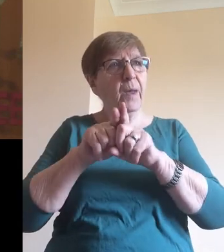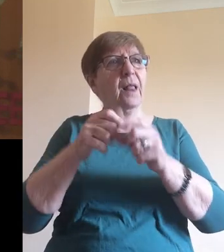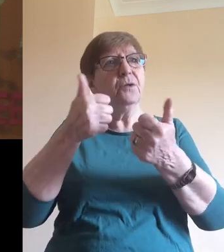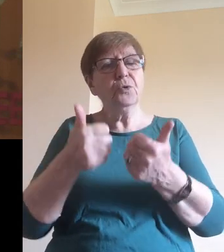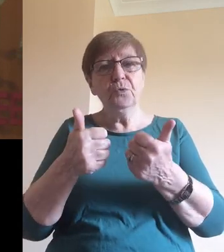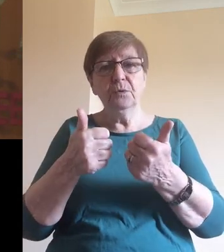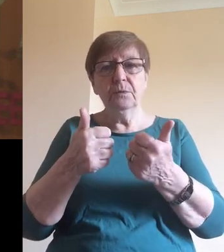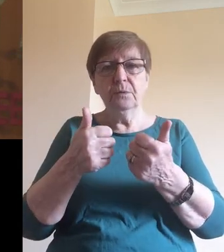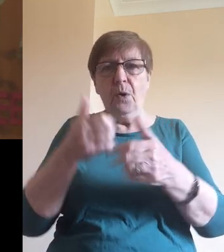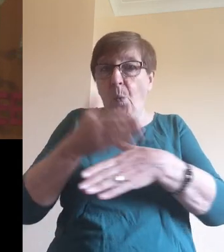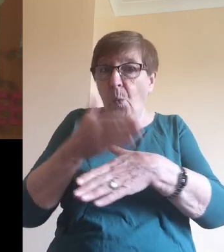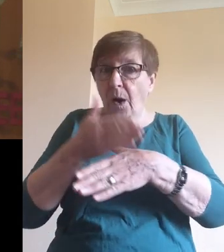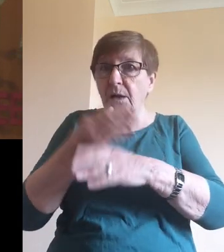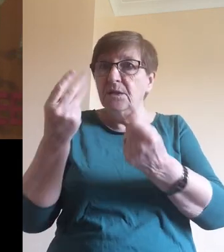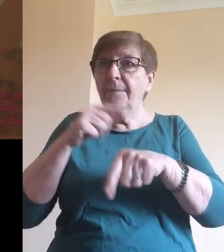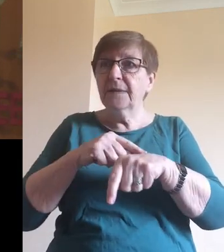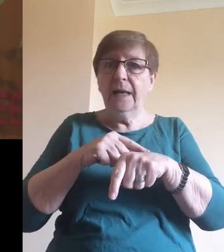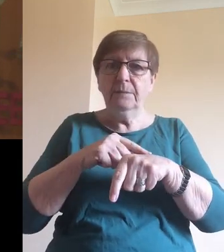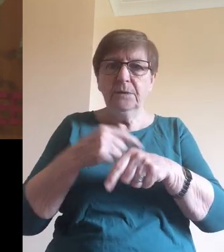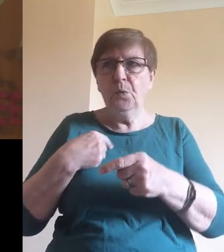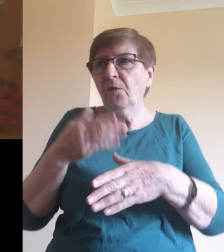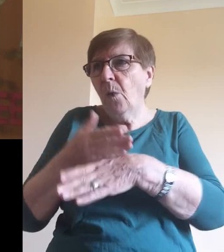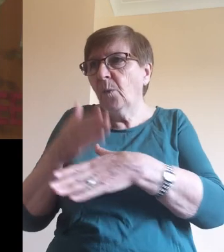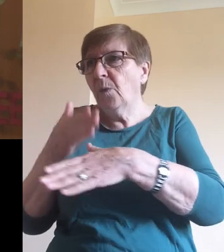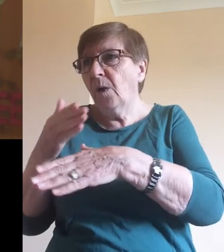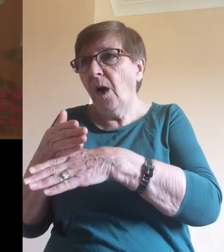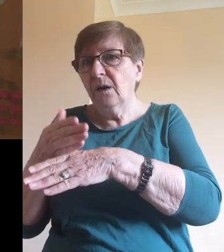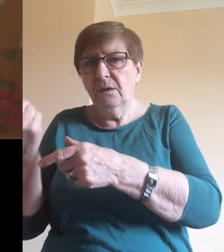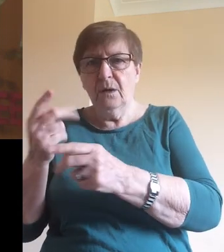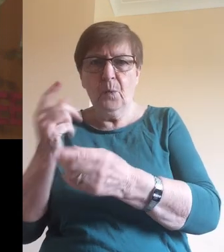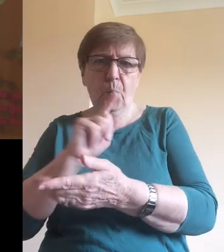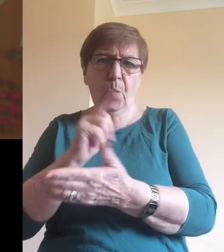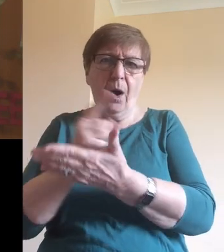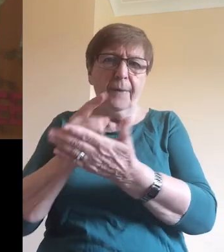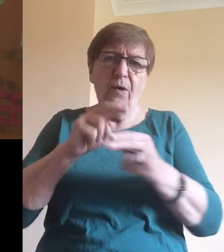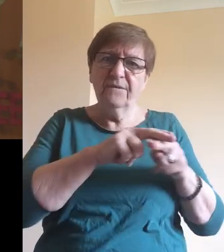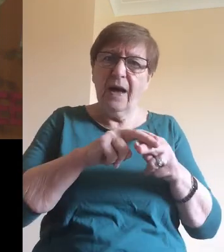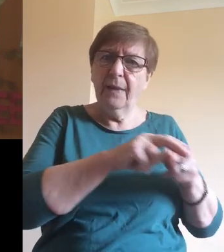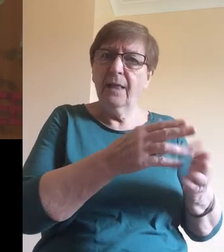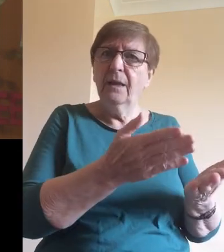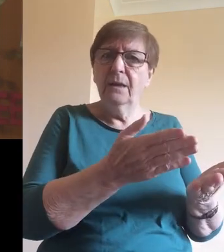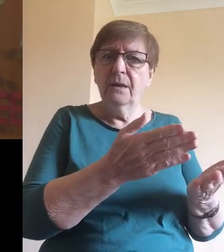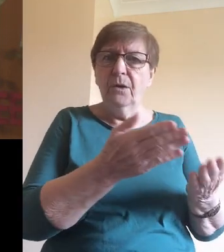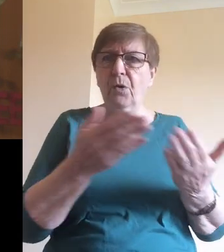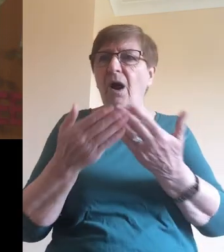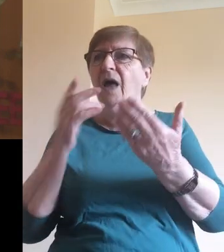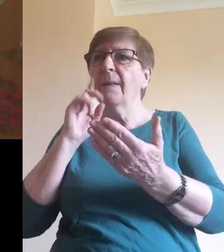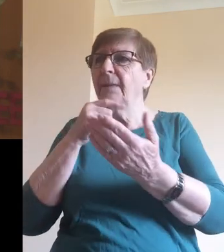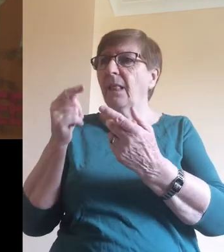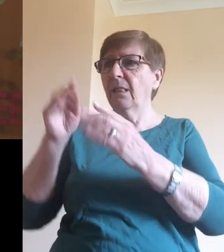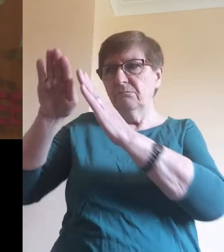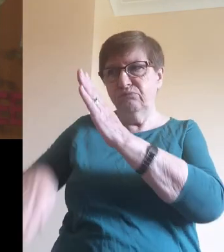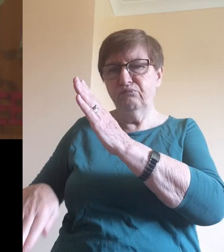Careers often come at the cost to family life, or a cost to other people who are overlooked for promotion.